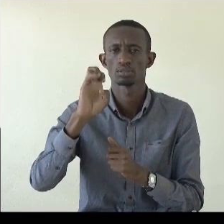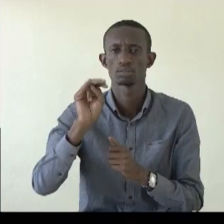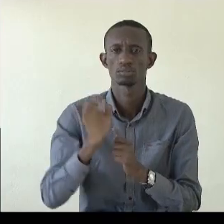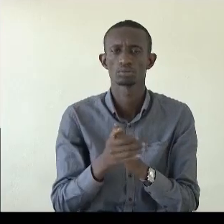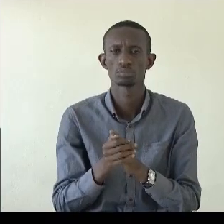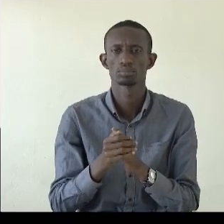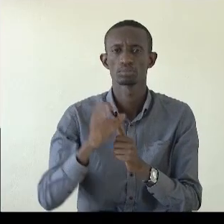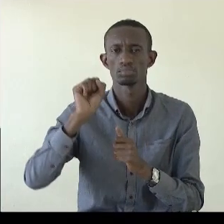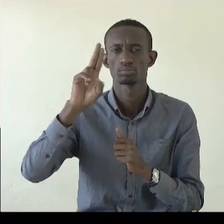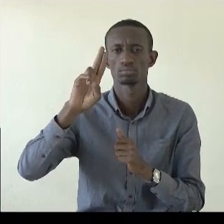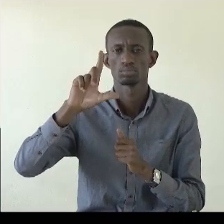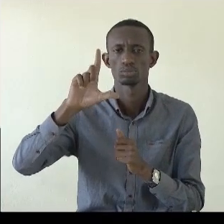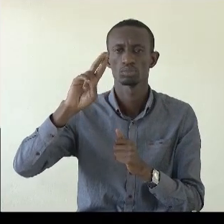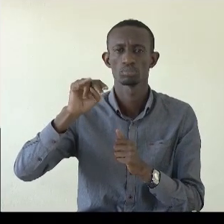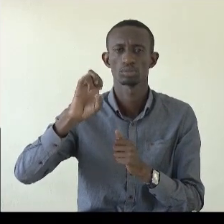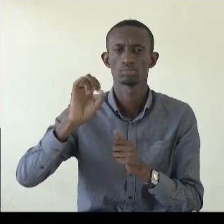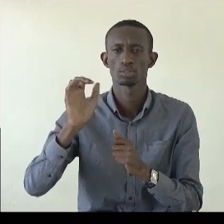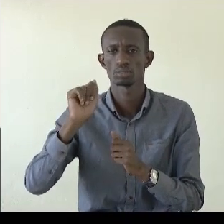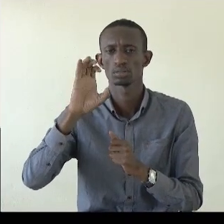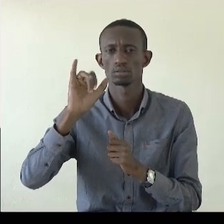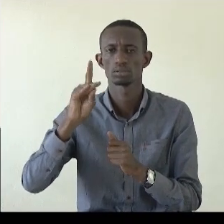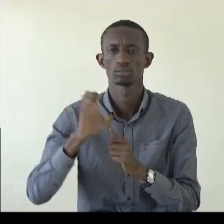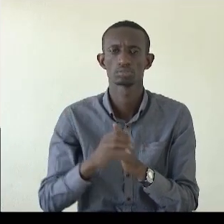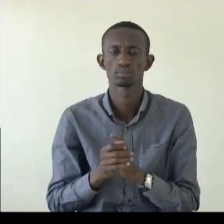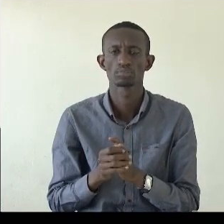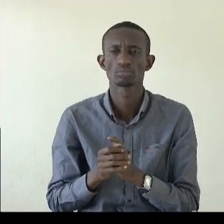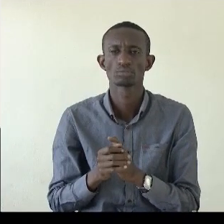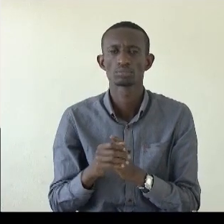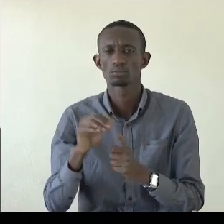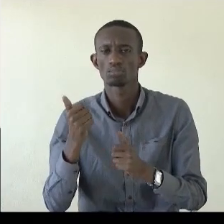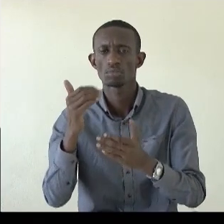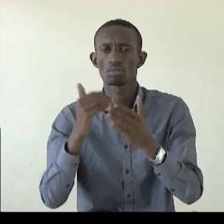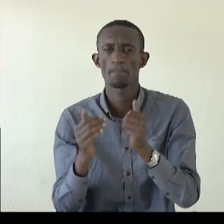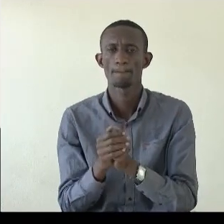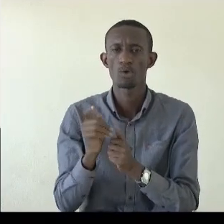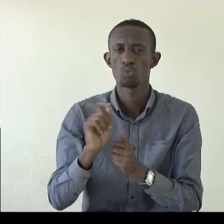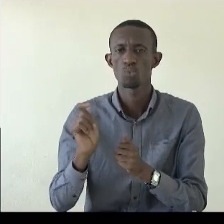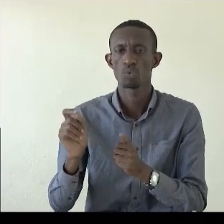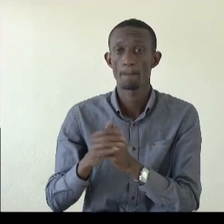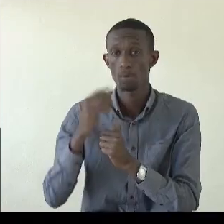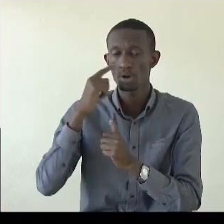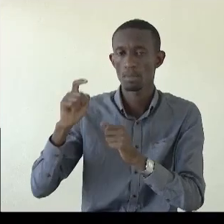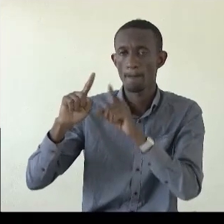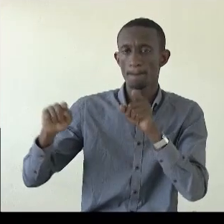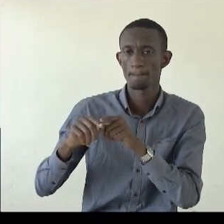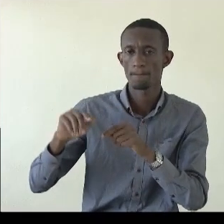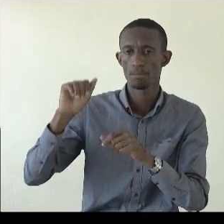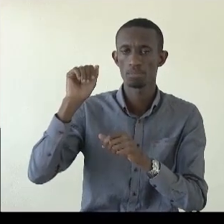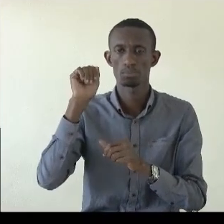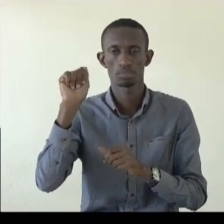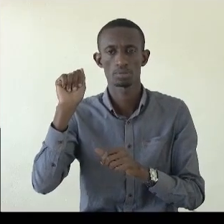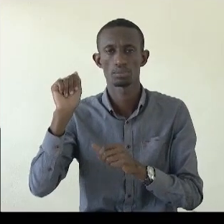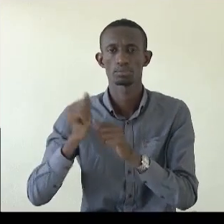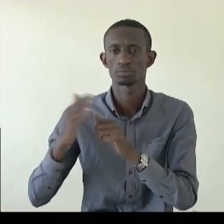the reagents B and C. This is B and C, and then B, draw